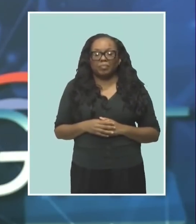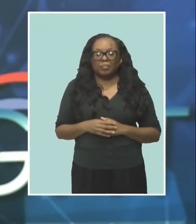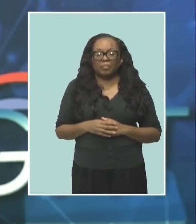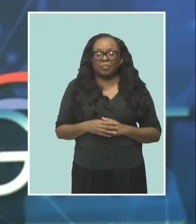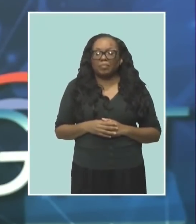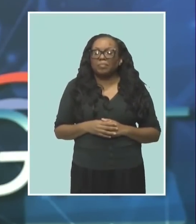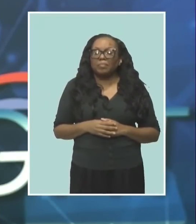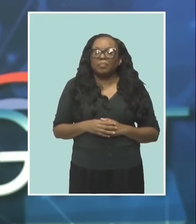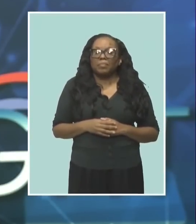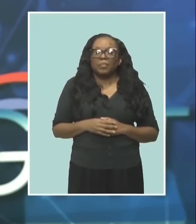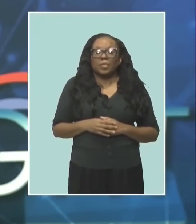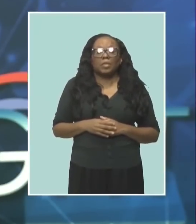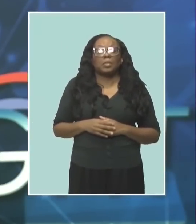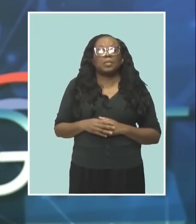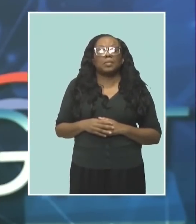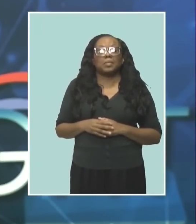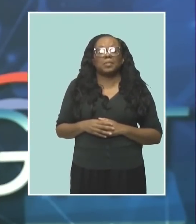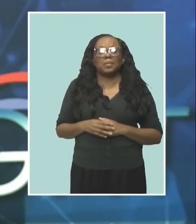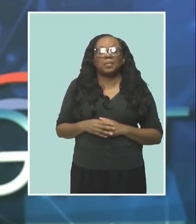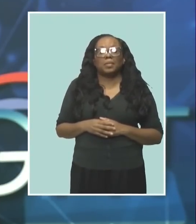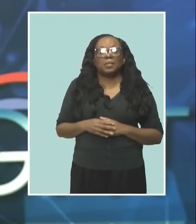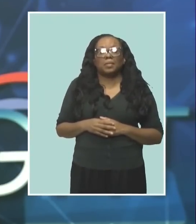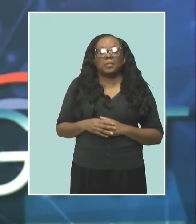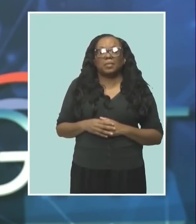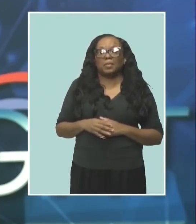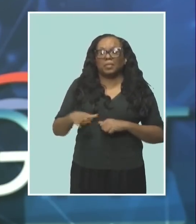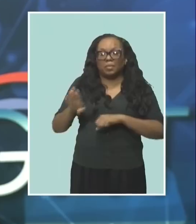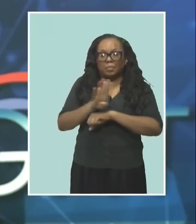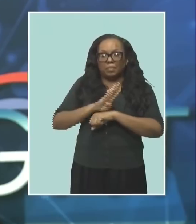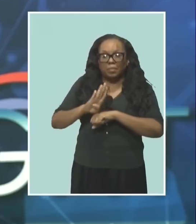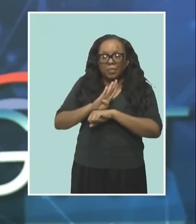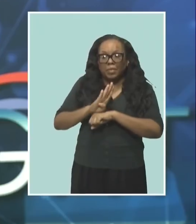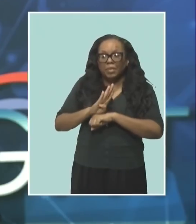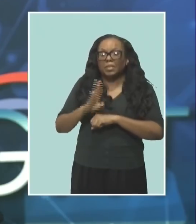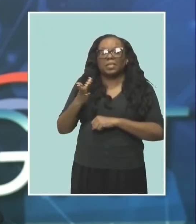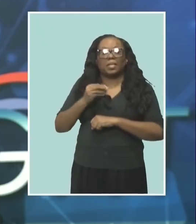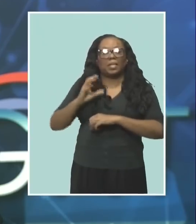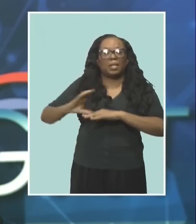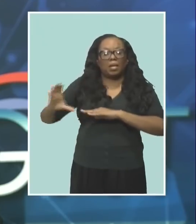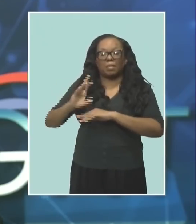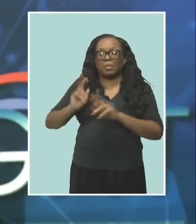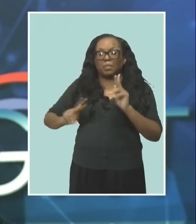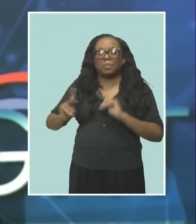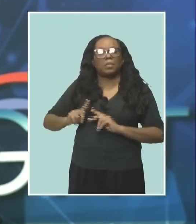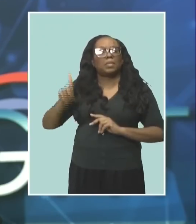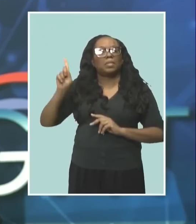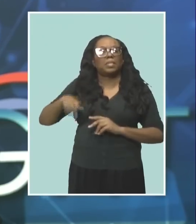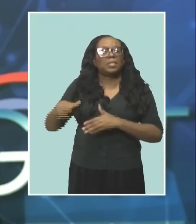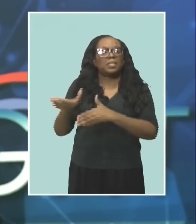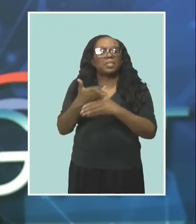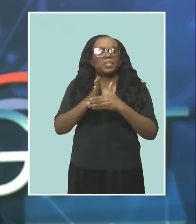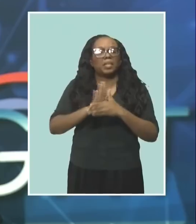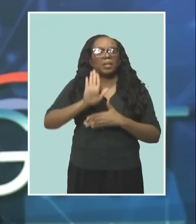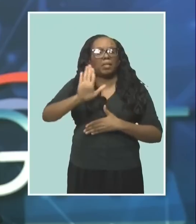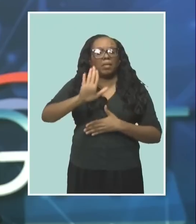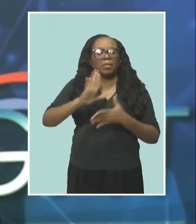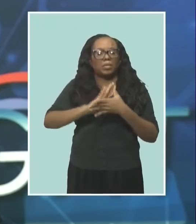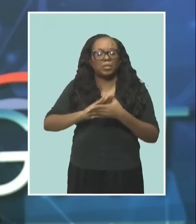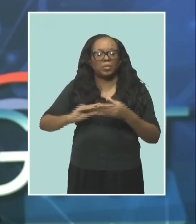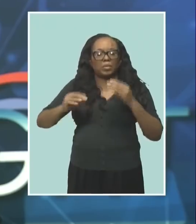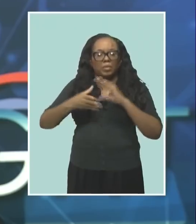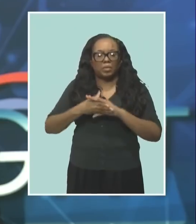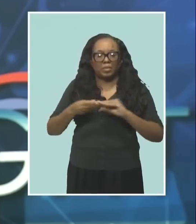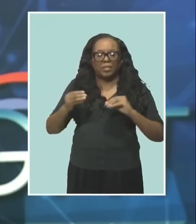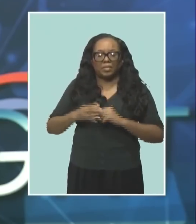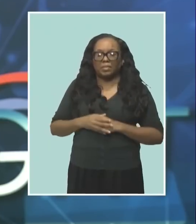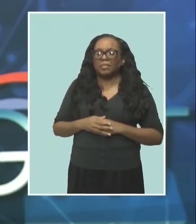about Barbados and the region to be told by its own people and be included as part of the school's curricula. This was one of the